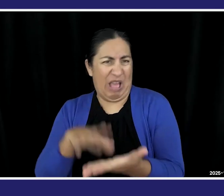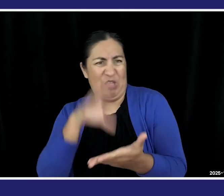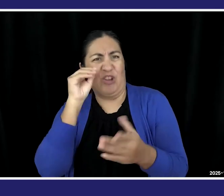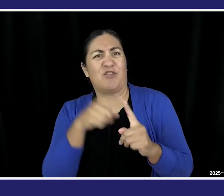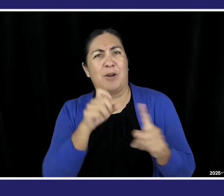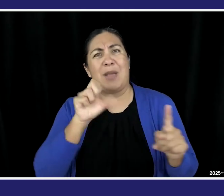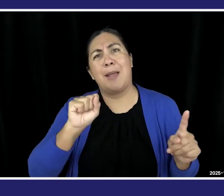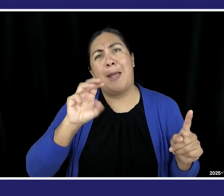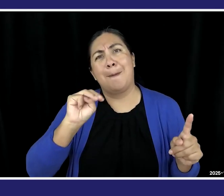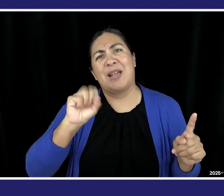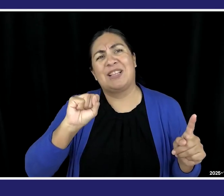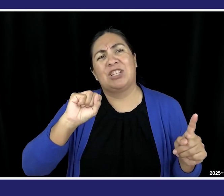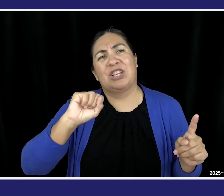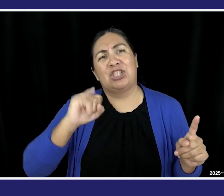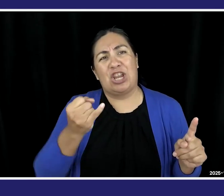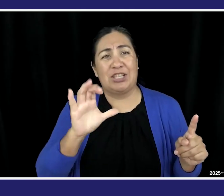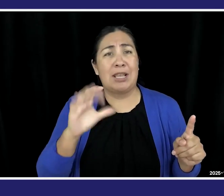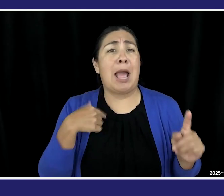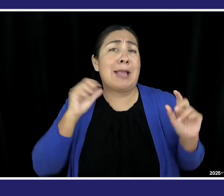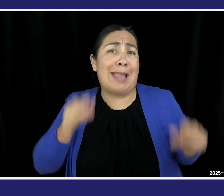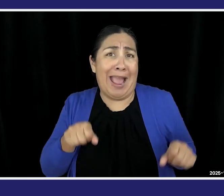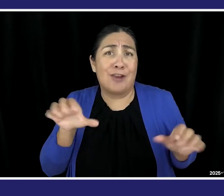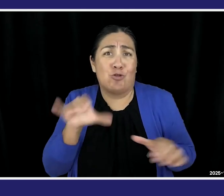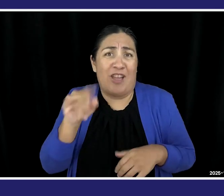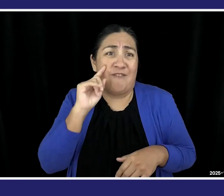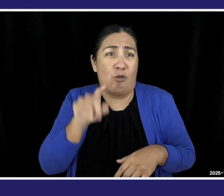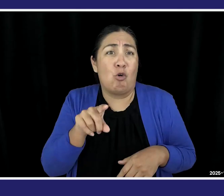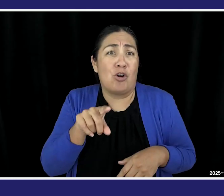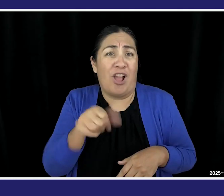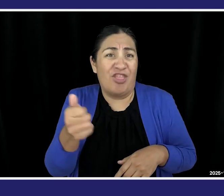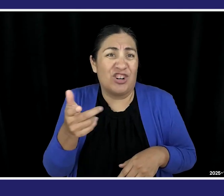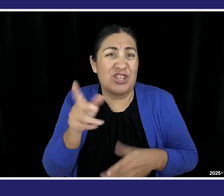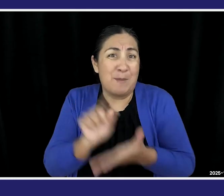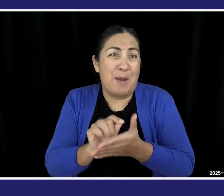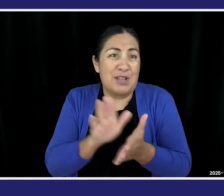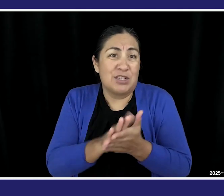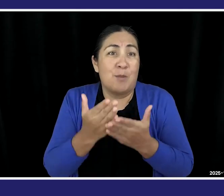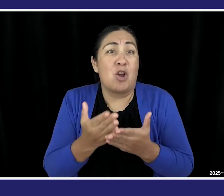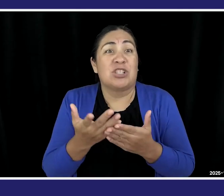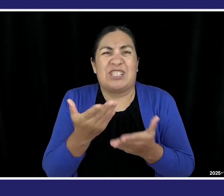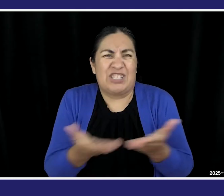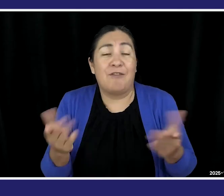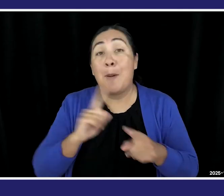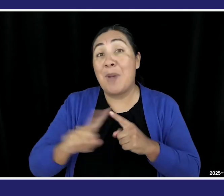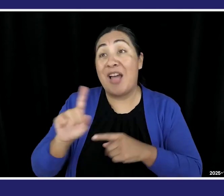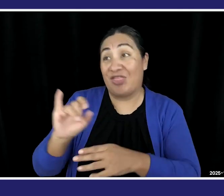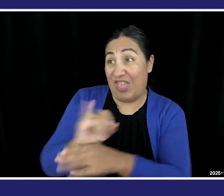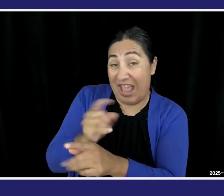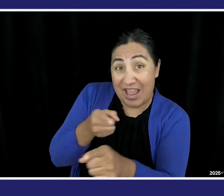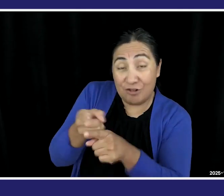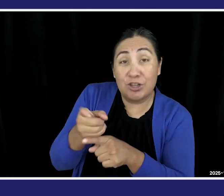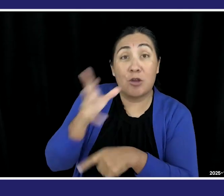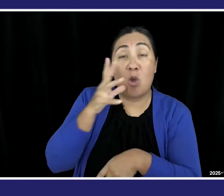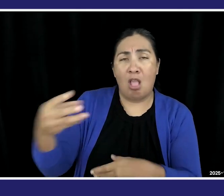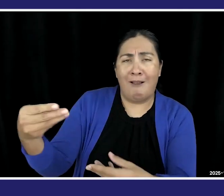others, help them publish books and all of this stuff. But when the industry gets them, they will feed us as many drugs as they can. If we get fentanyl